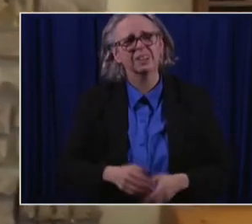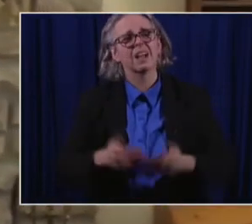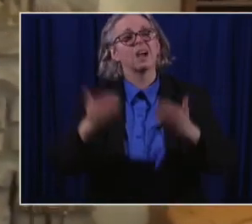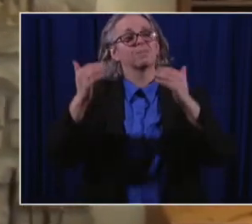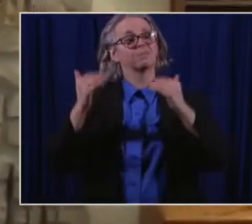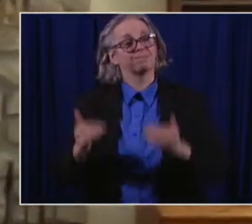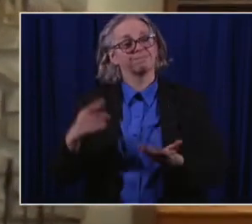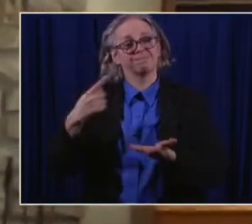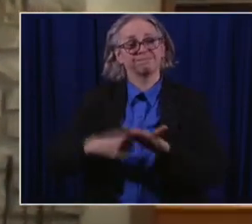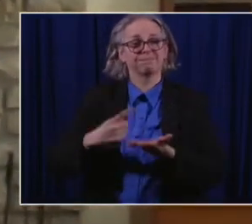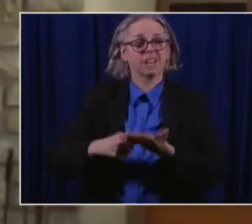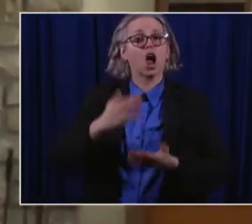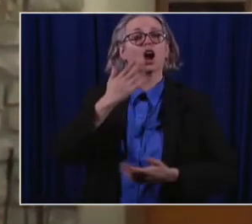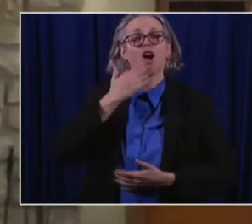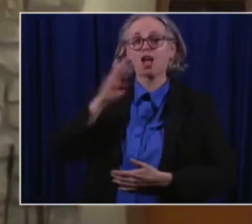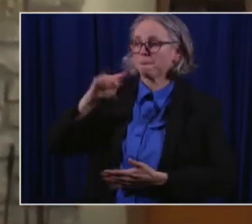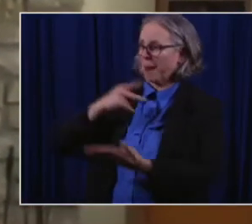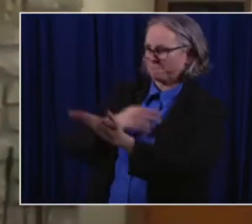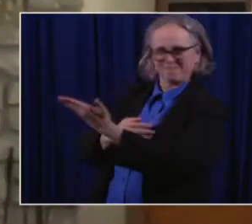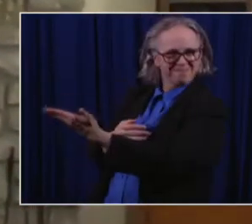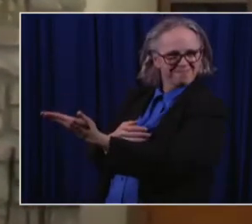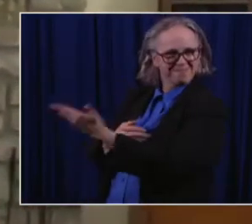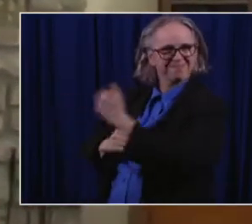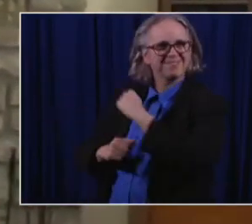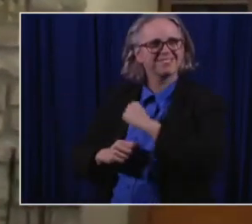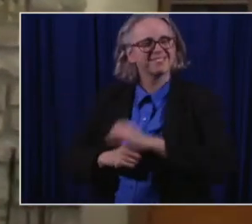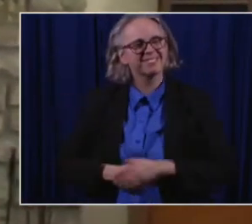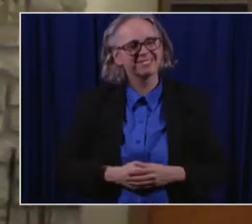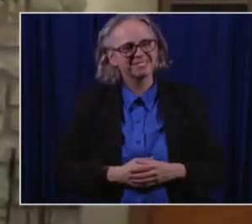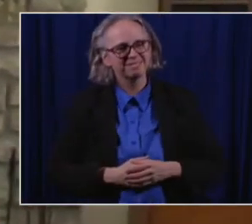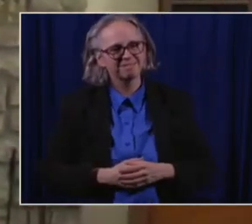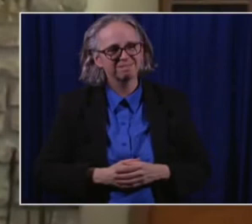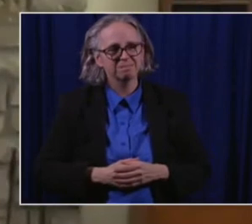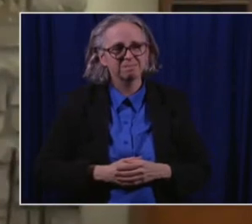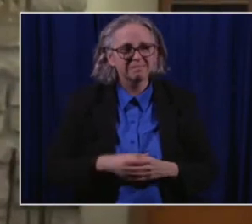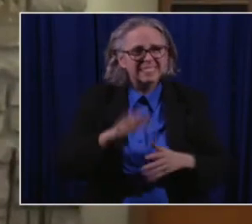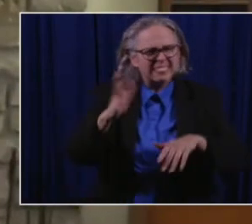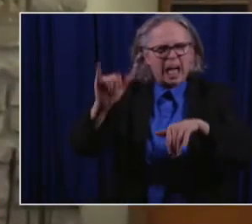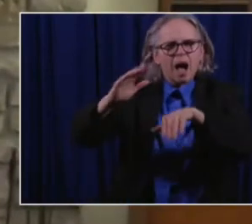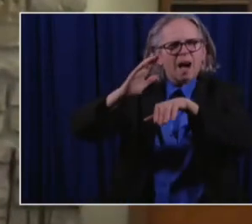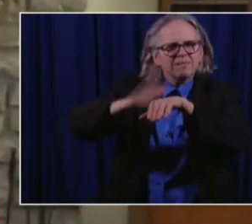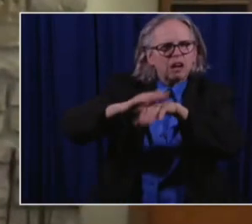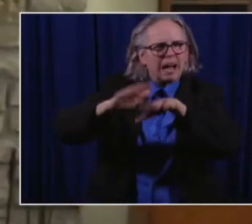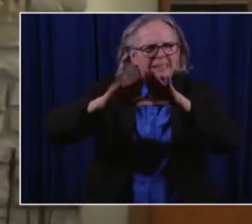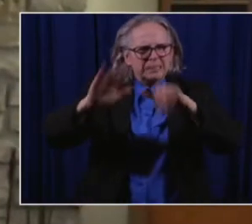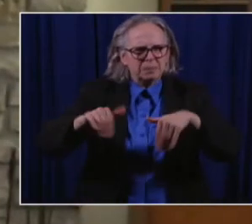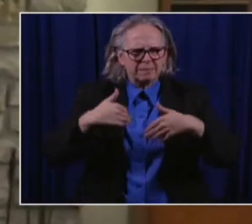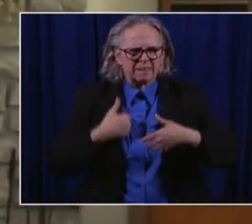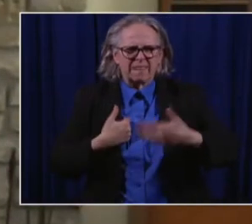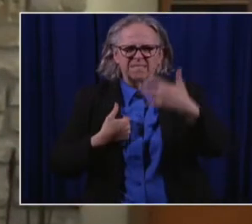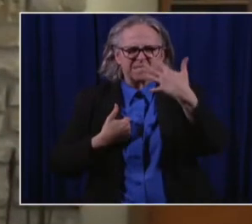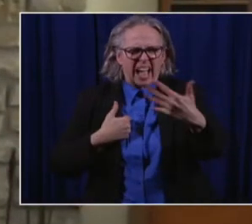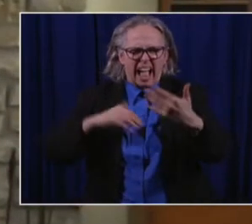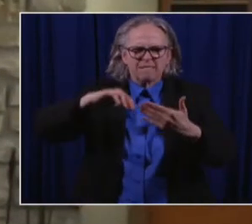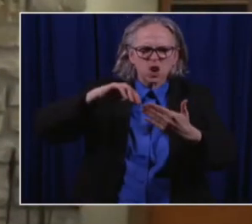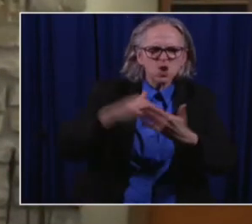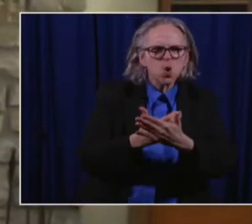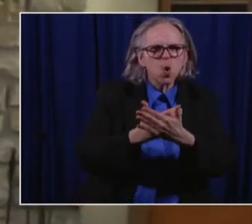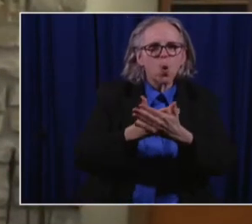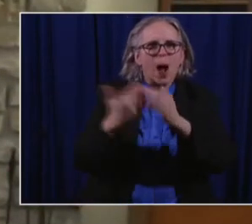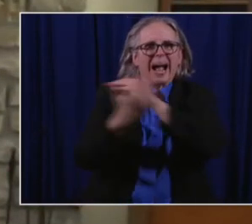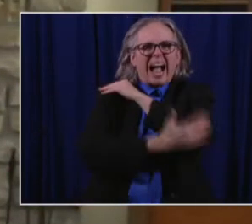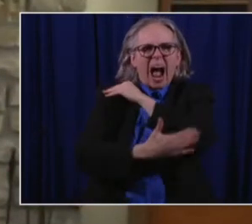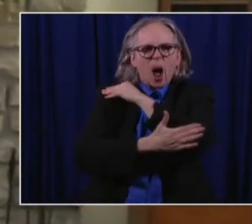map. As we look at today's advisory system update, we have 5 new purple counties: Medina,